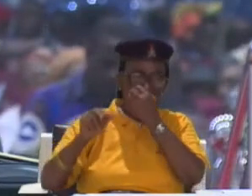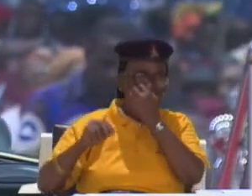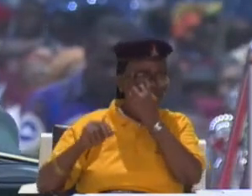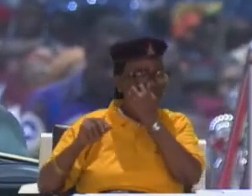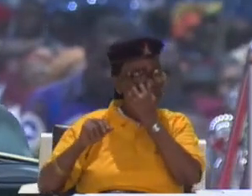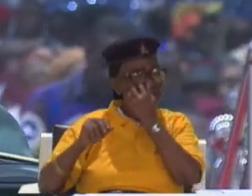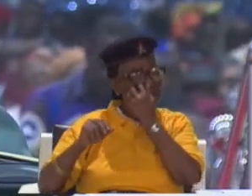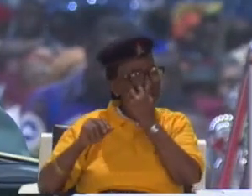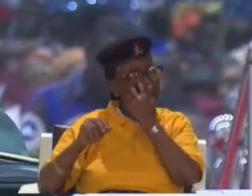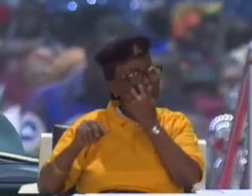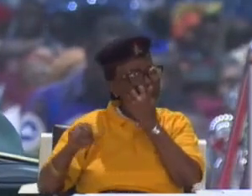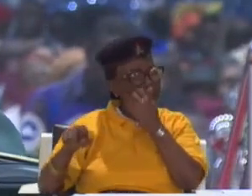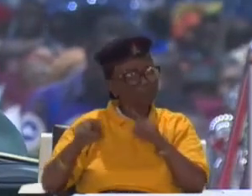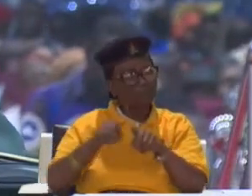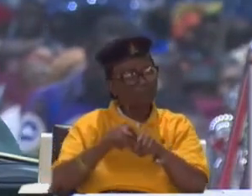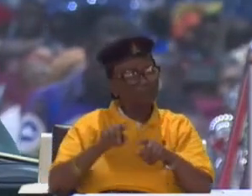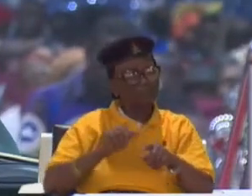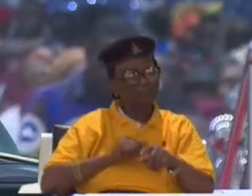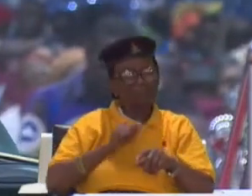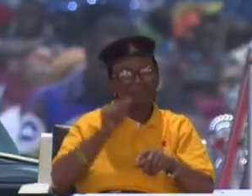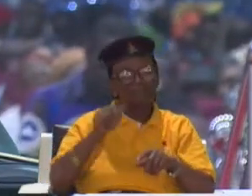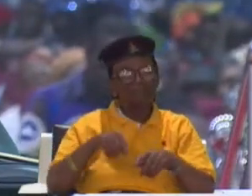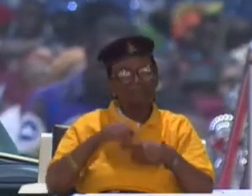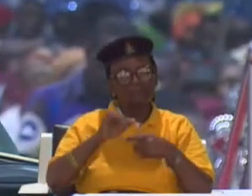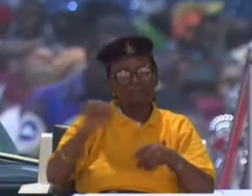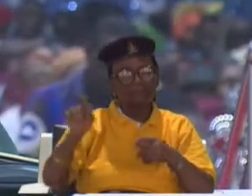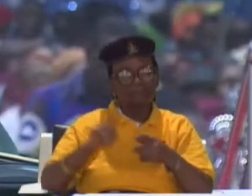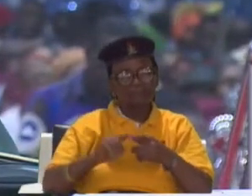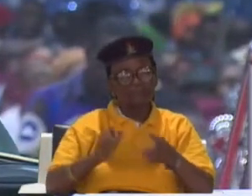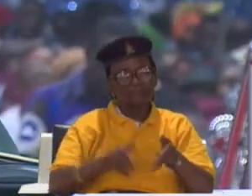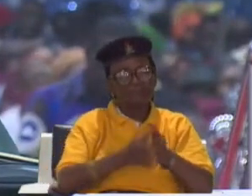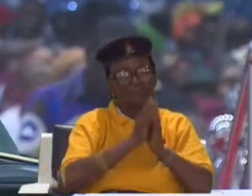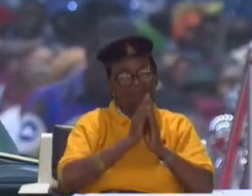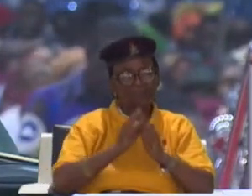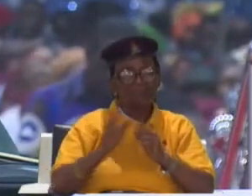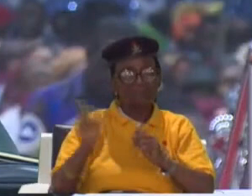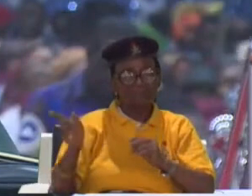So I'm going to ask you to please